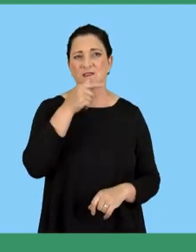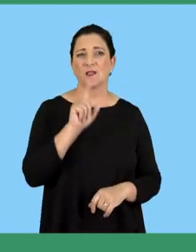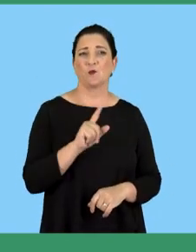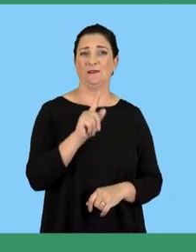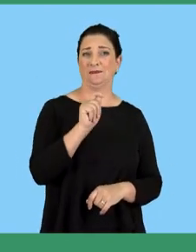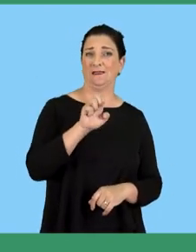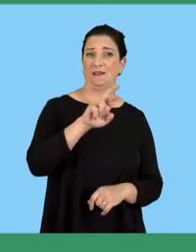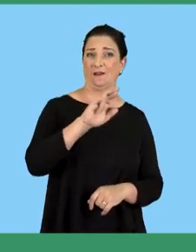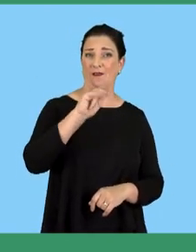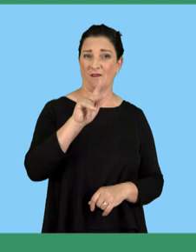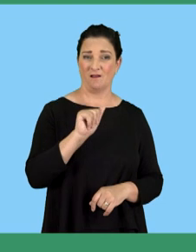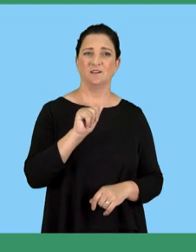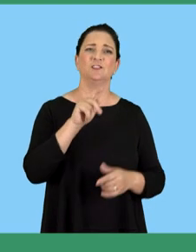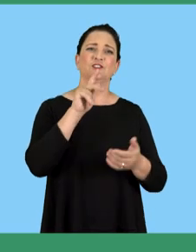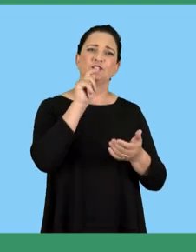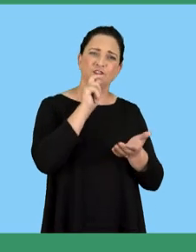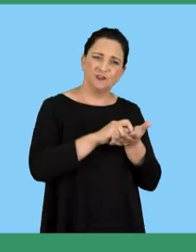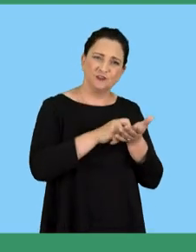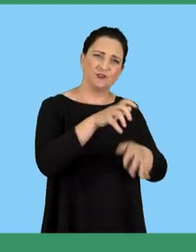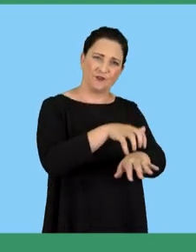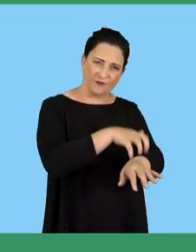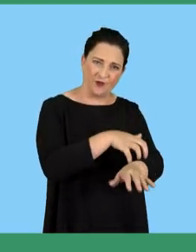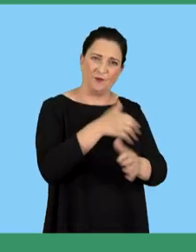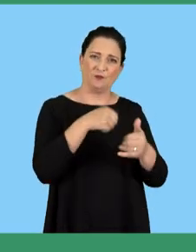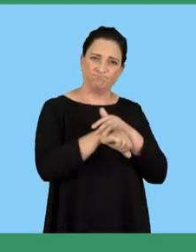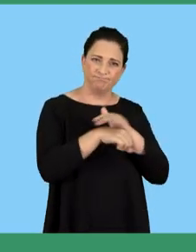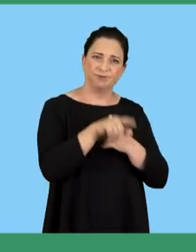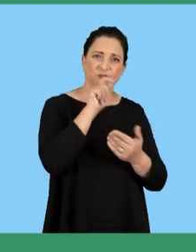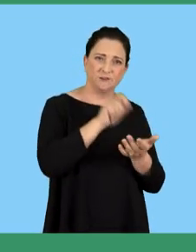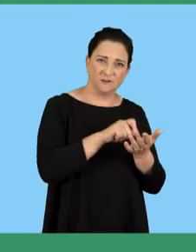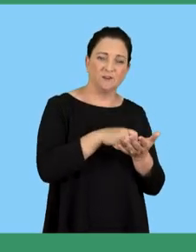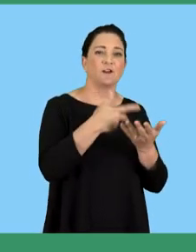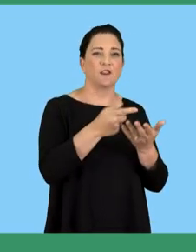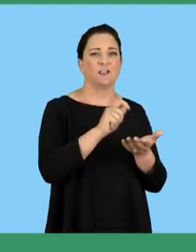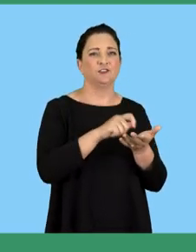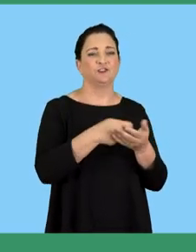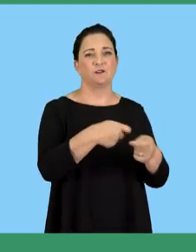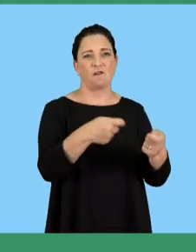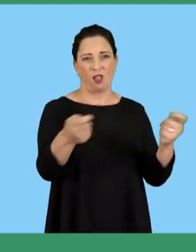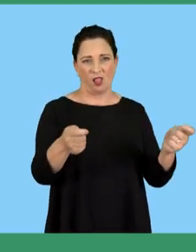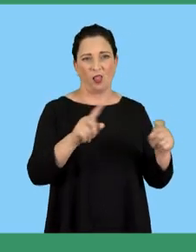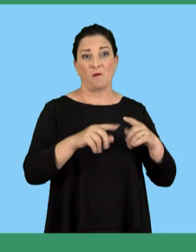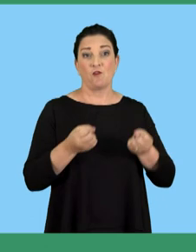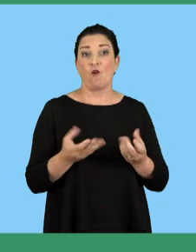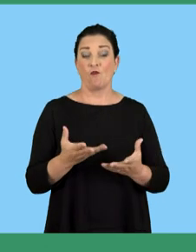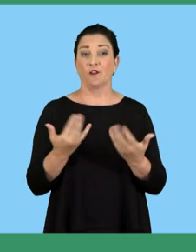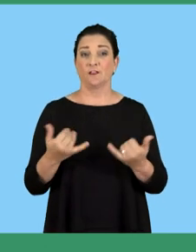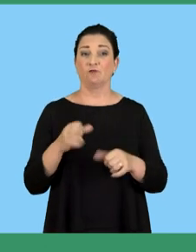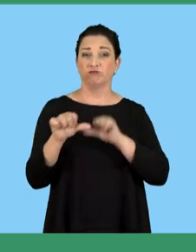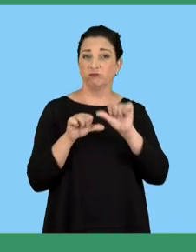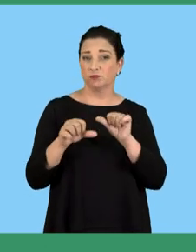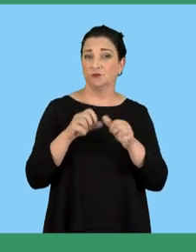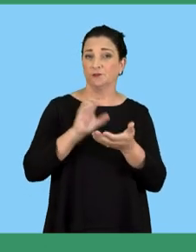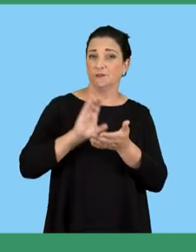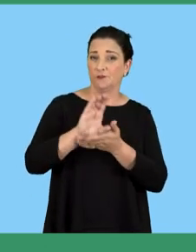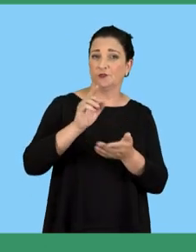Chicken Farm breeds and sells chickens, and Terrika offers a variety of corporate social investment projects